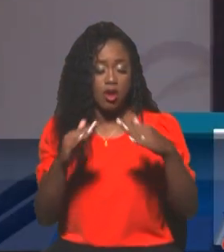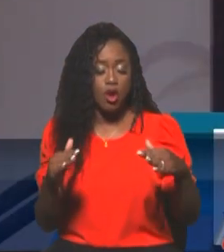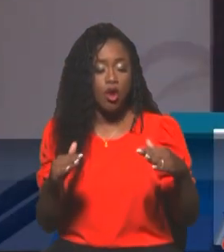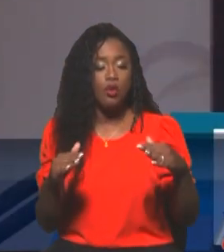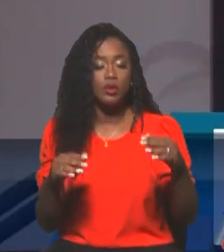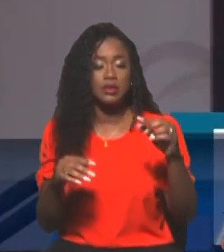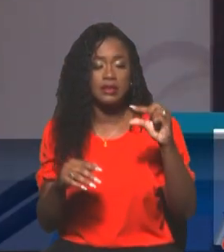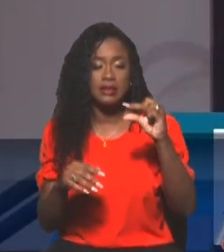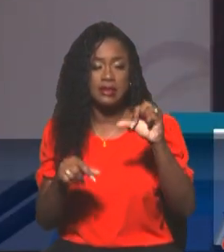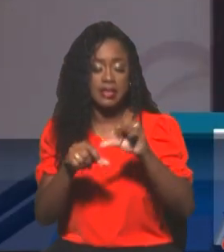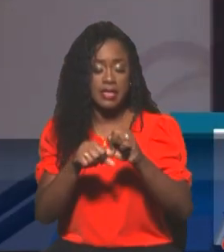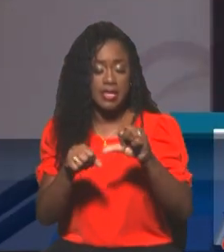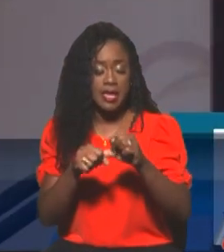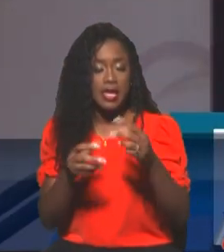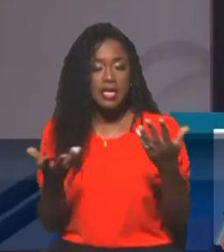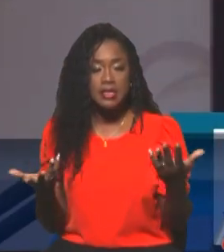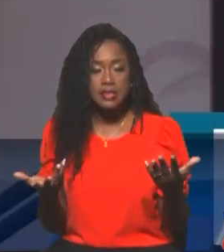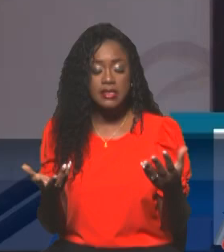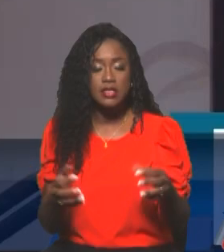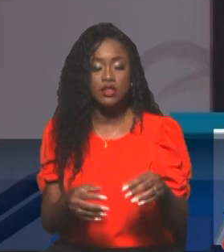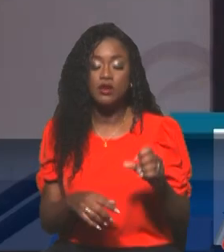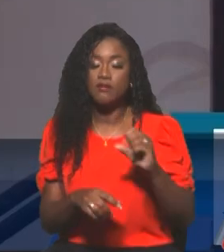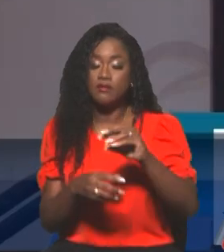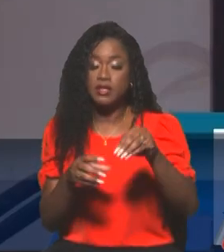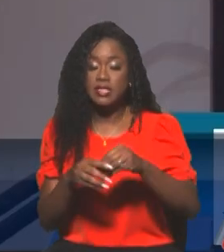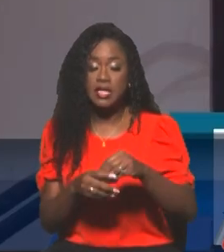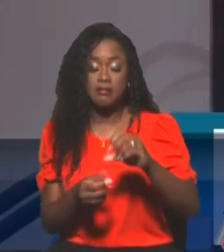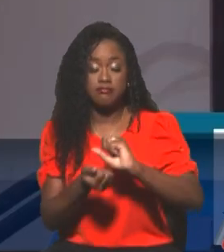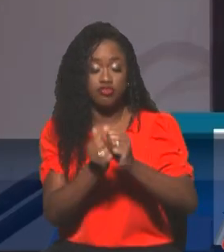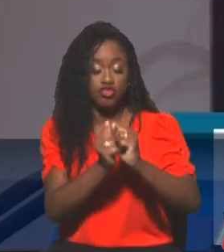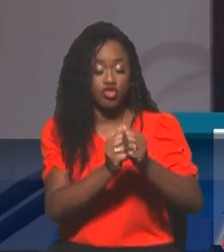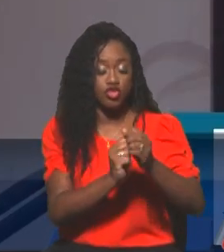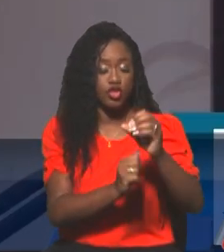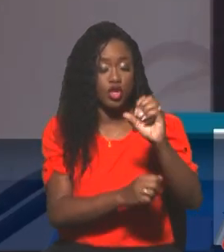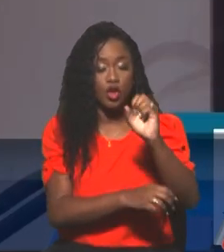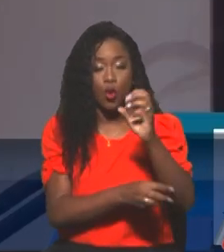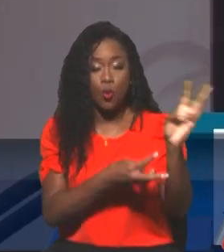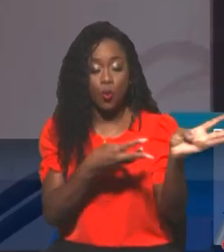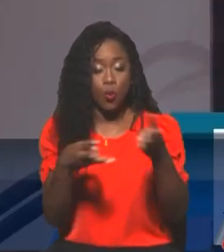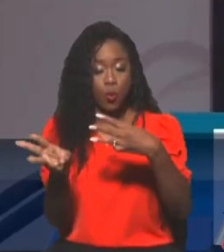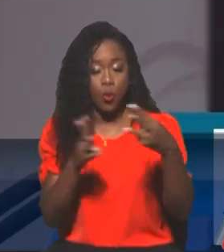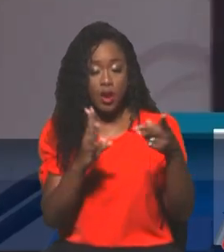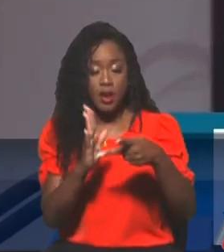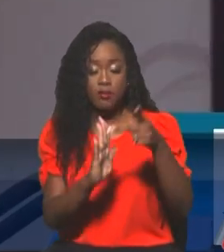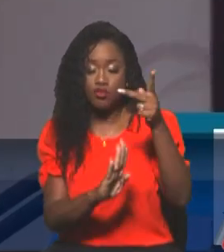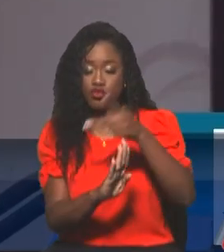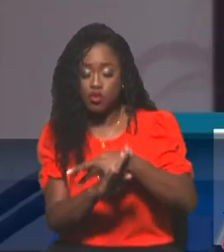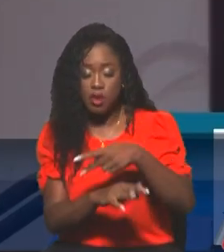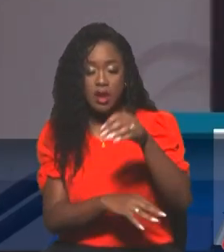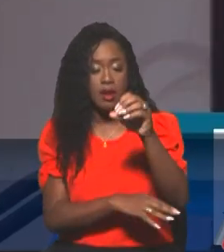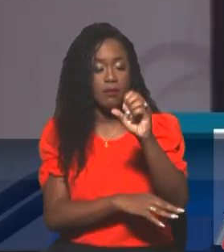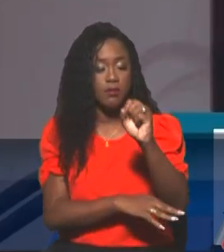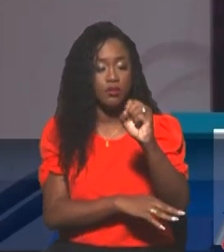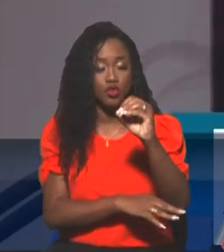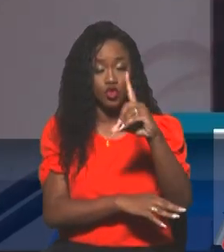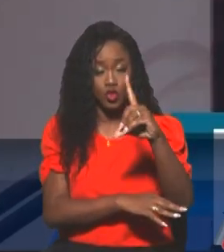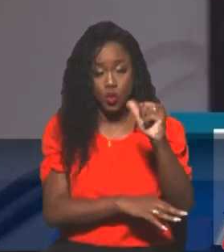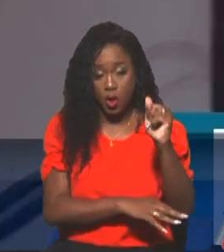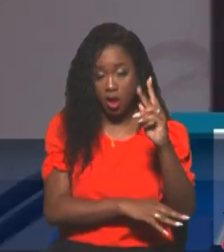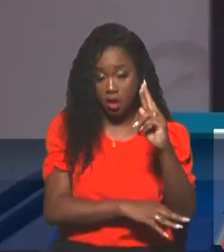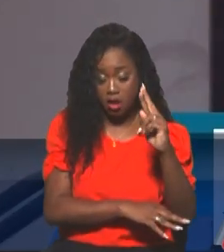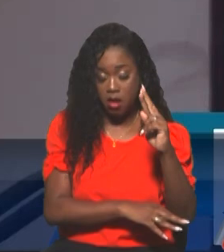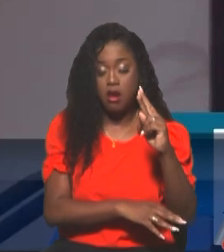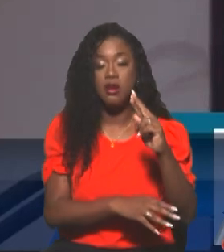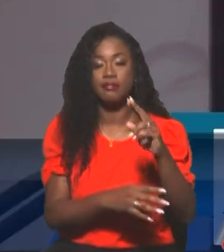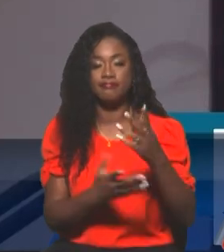notes that those steps include solar and wind projects as well as other measures. Energy industries, in